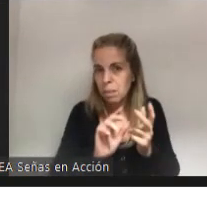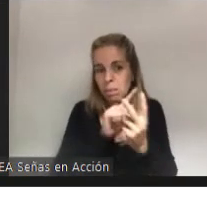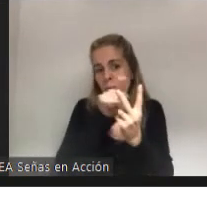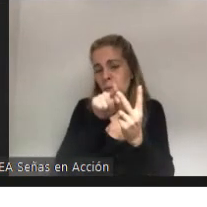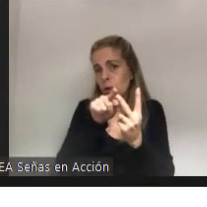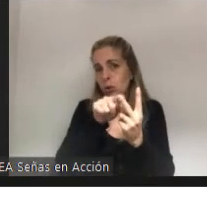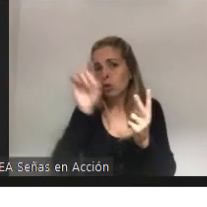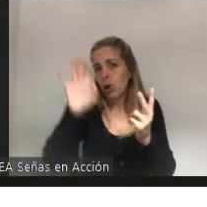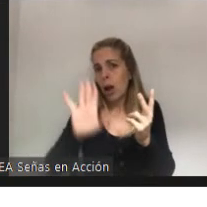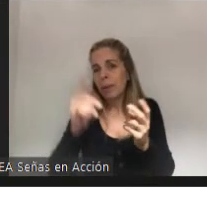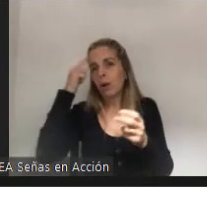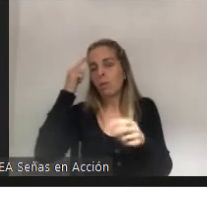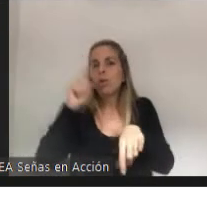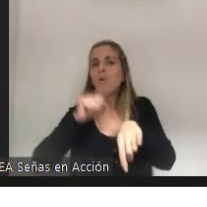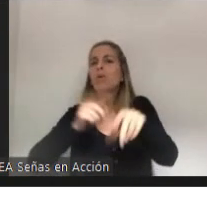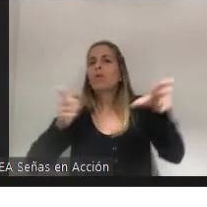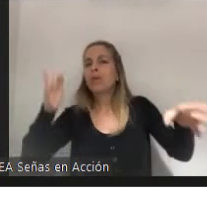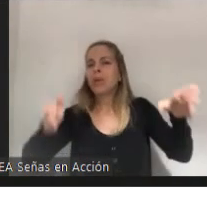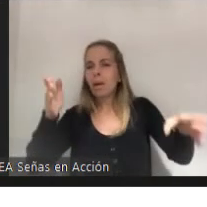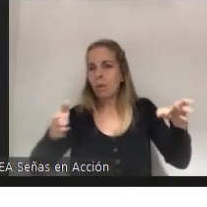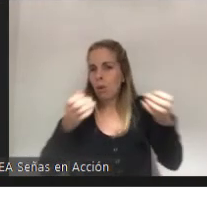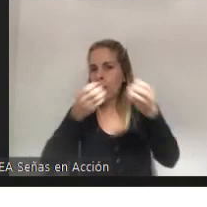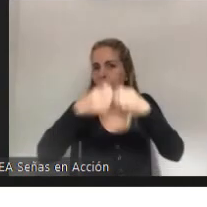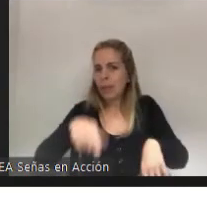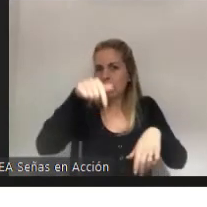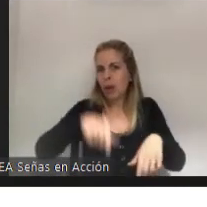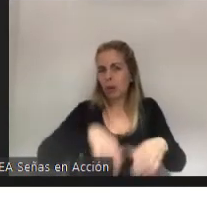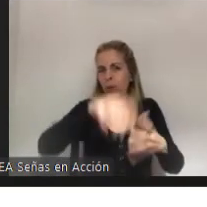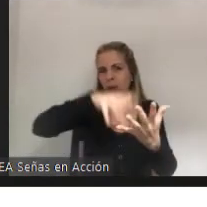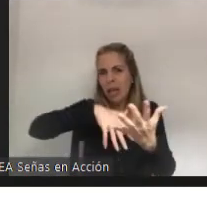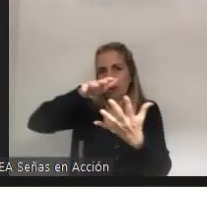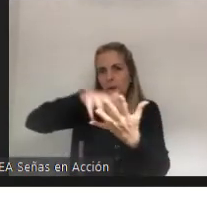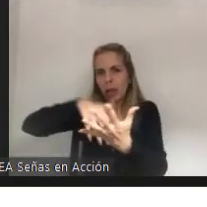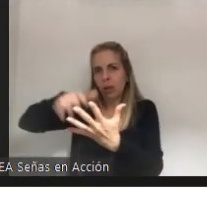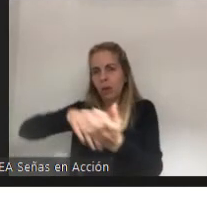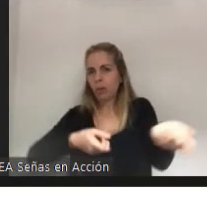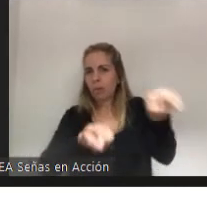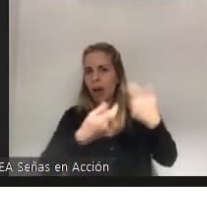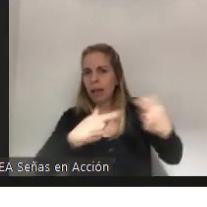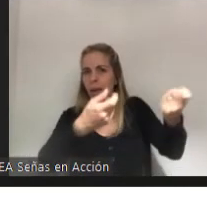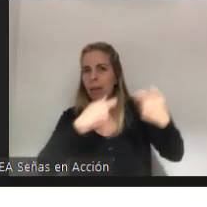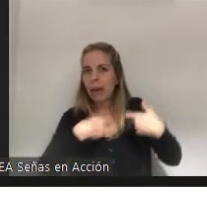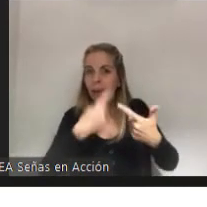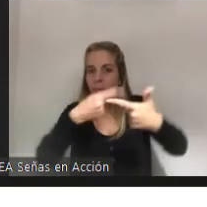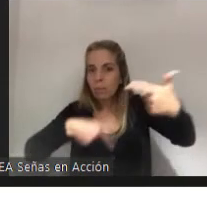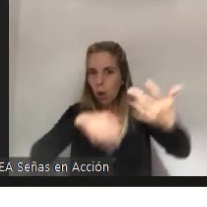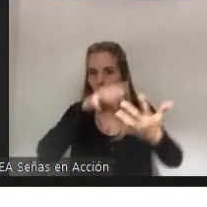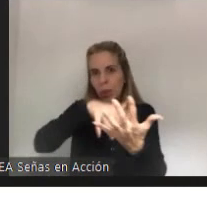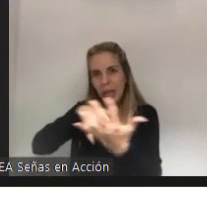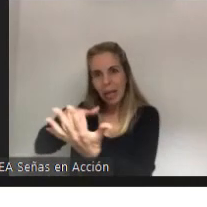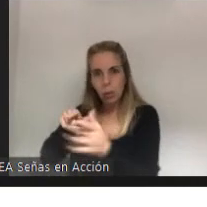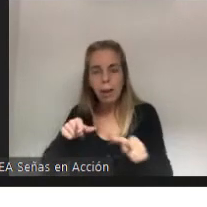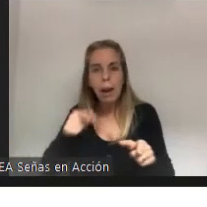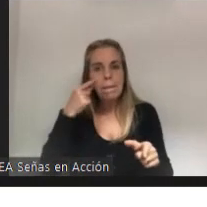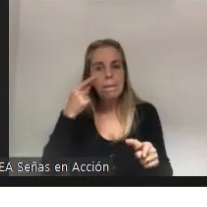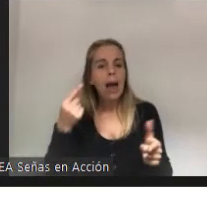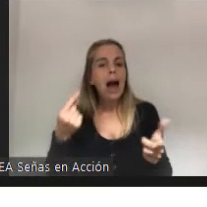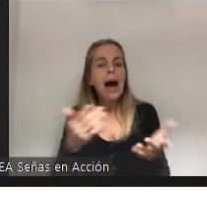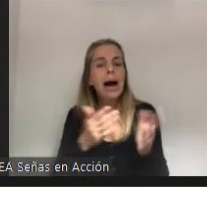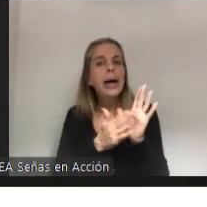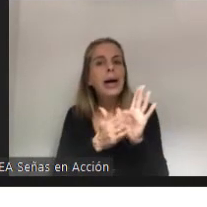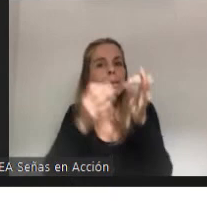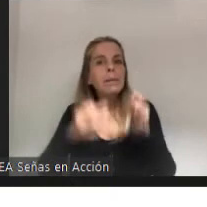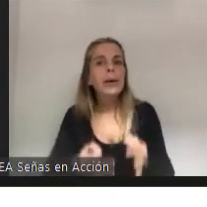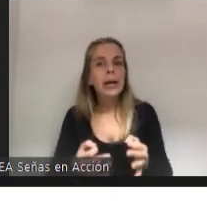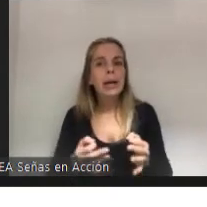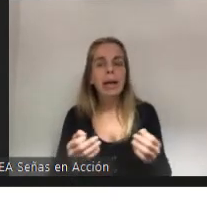perspective, CSEC and Gambit, I just wanted to show this temporal mark and to show that, as a matter of